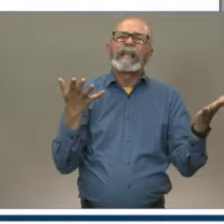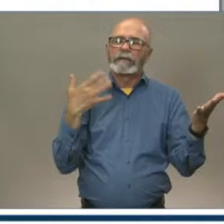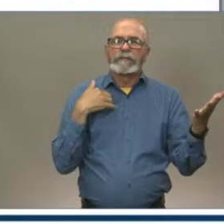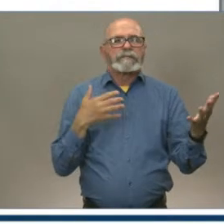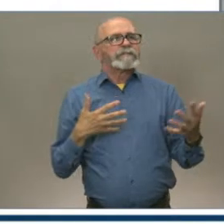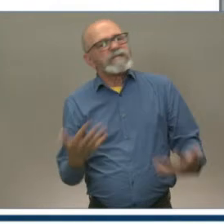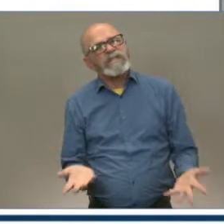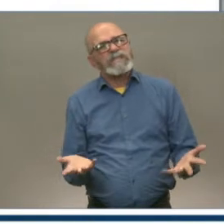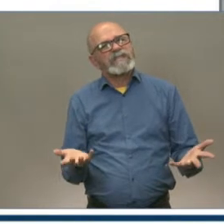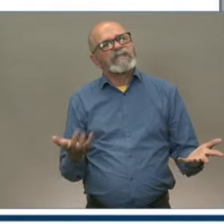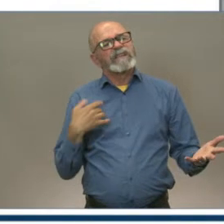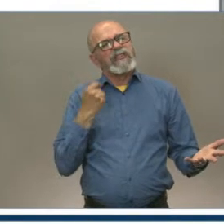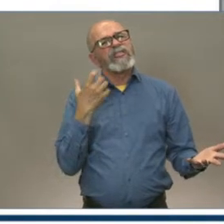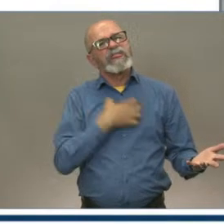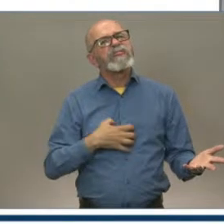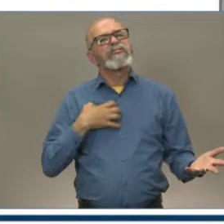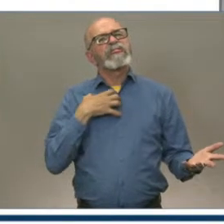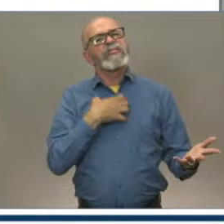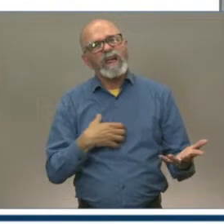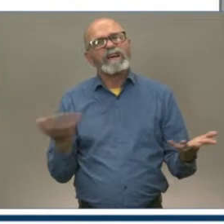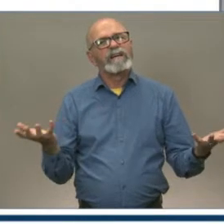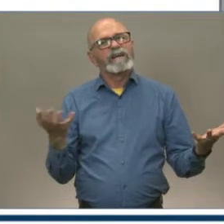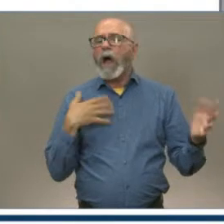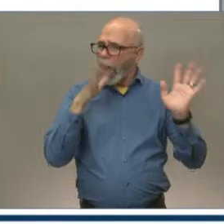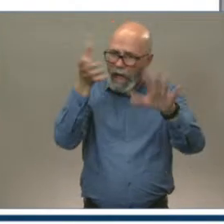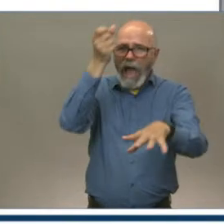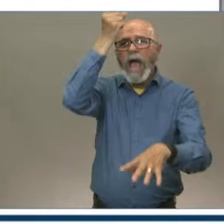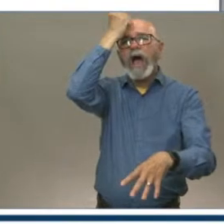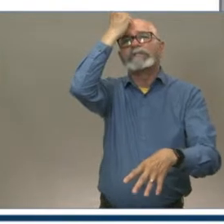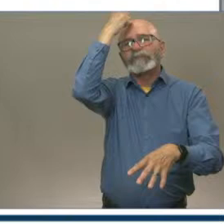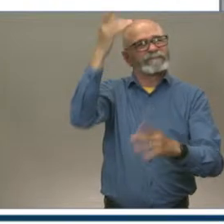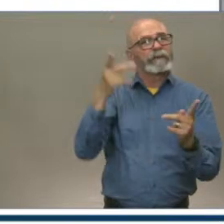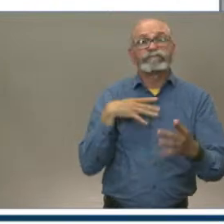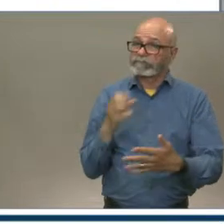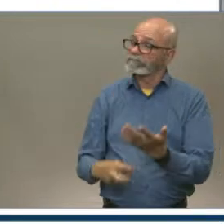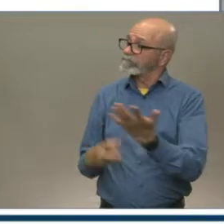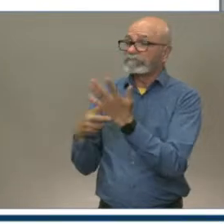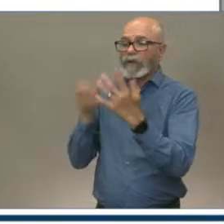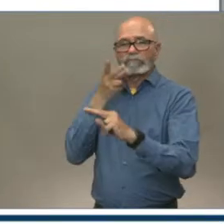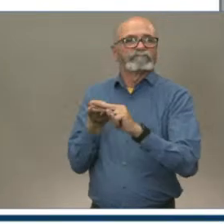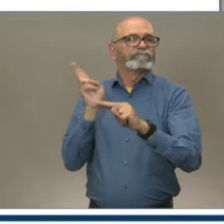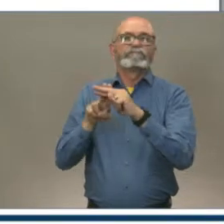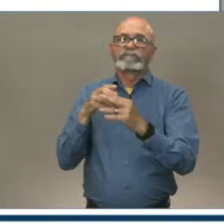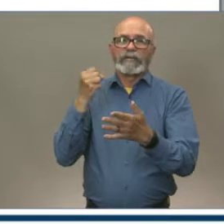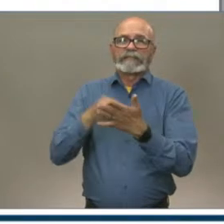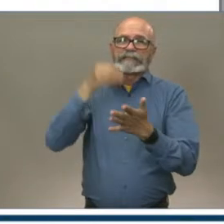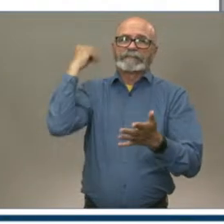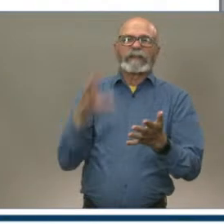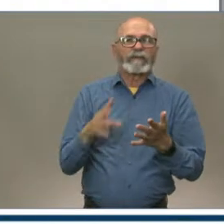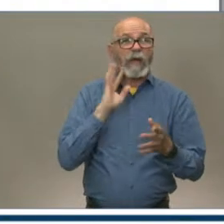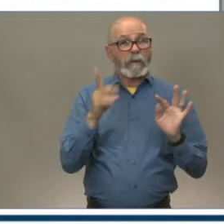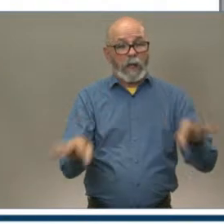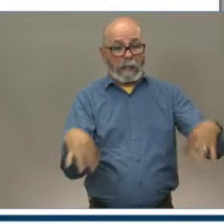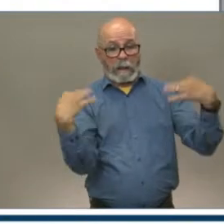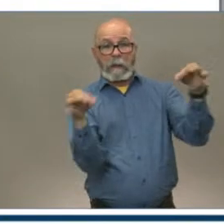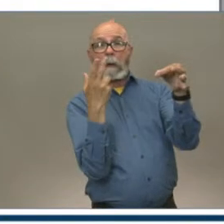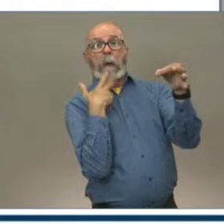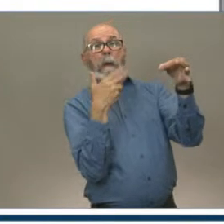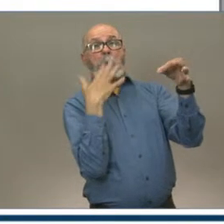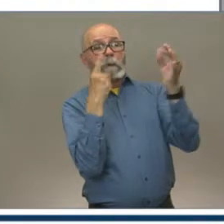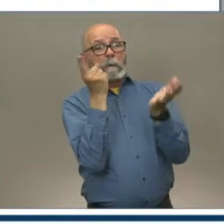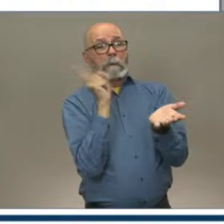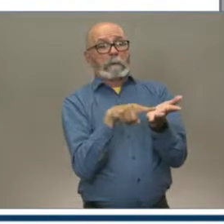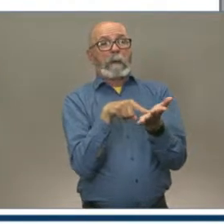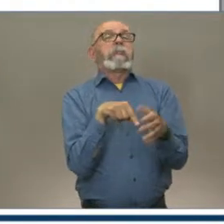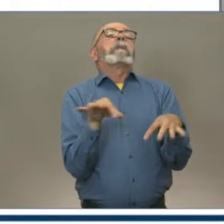rest assured, people will be charged. And now we're increasing that fine because obviously some chose not to respect the order, and some